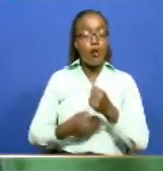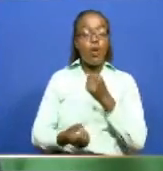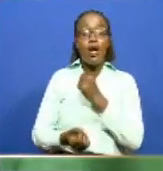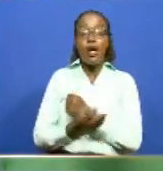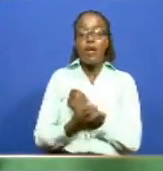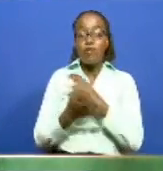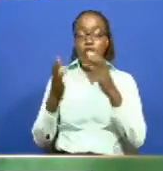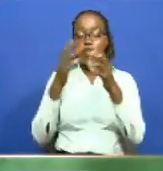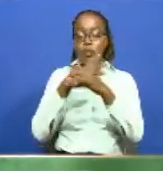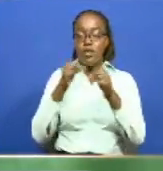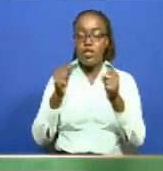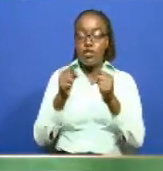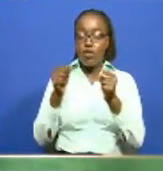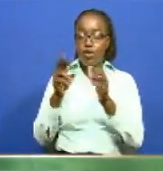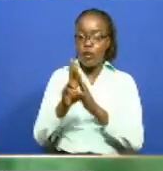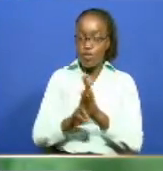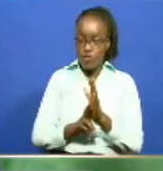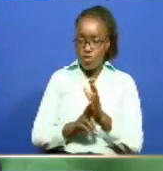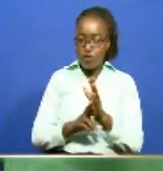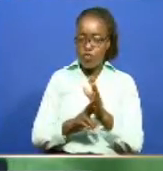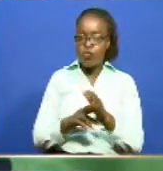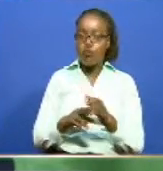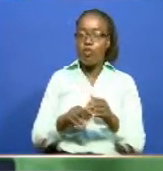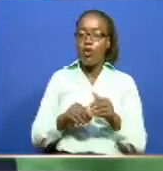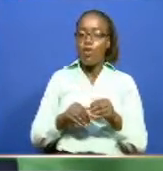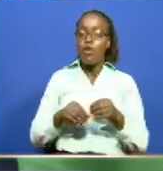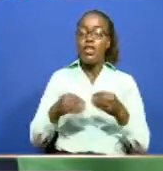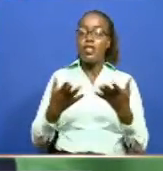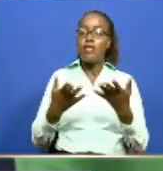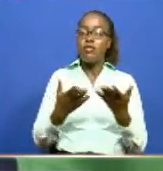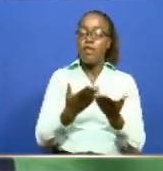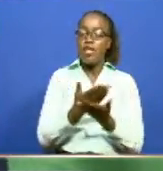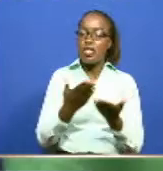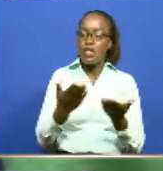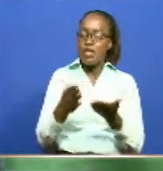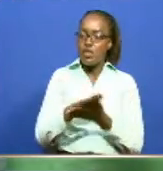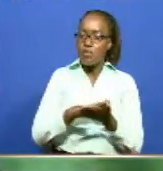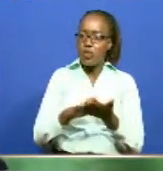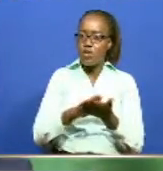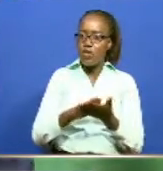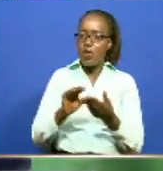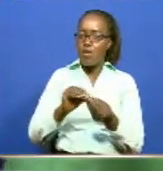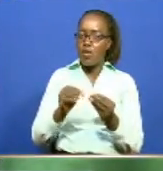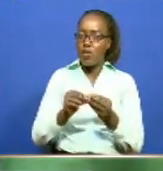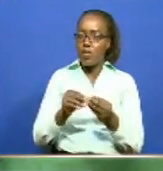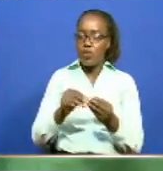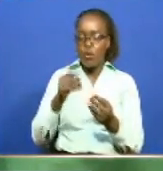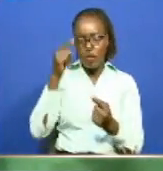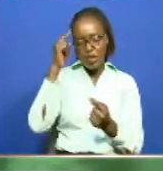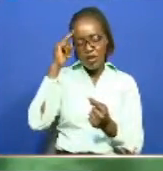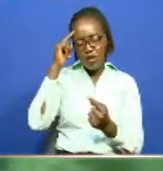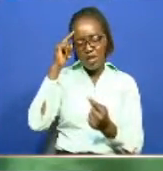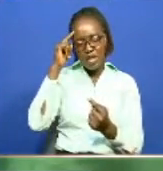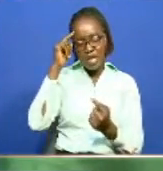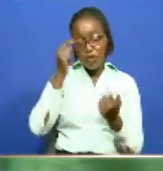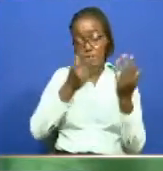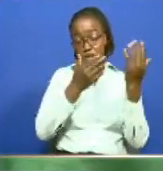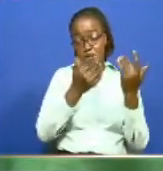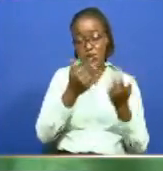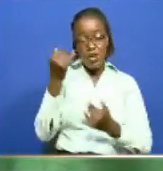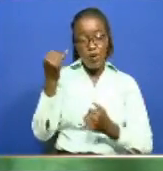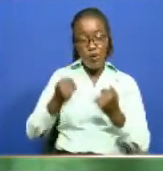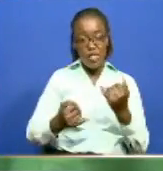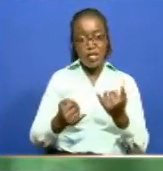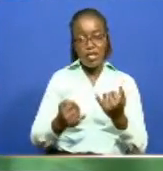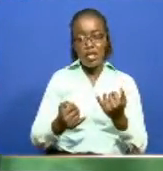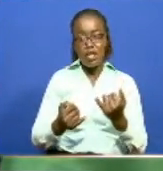the President on the measures to undertake, and those measures, initially based on our projection, we predicted in the worst case scenario that we are going to